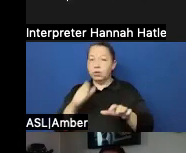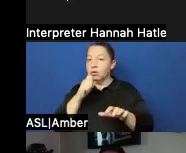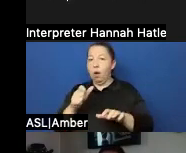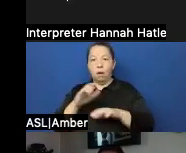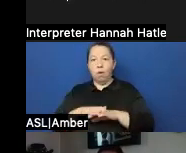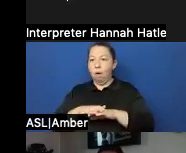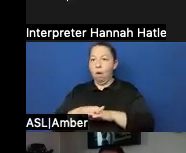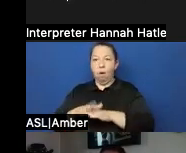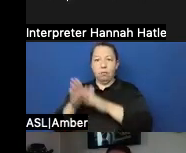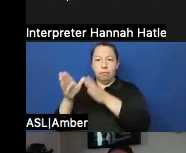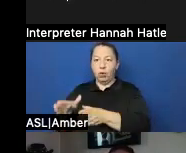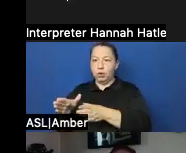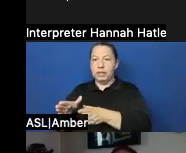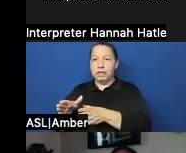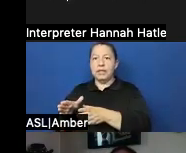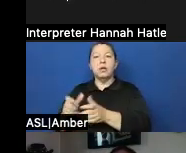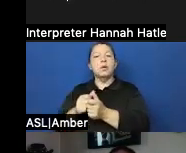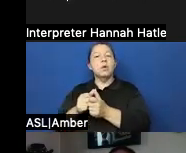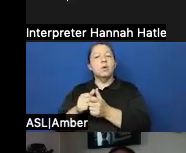understanding. That's really important.